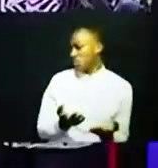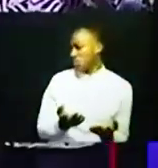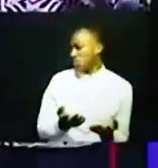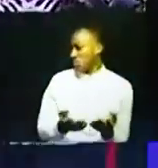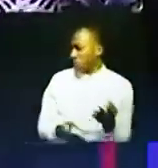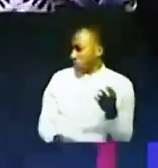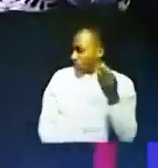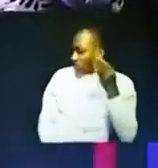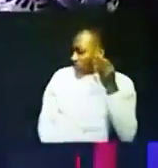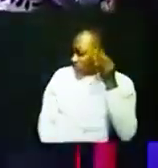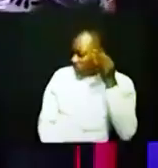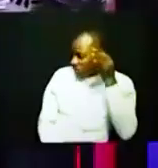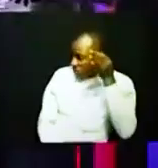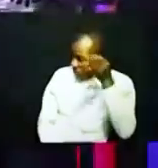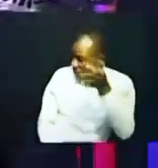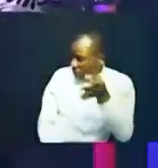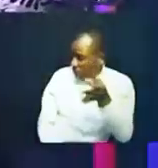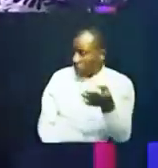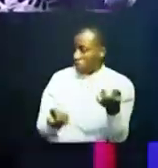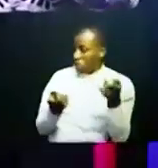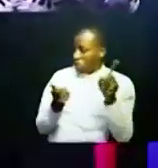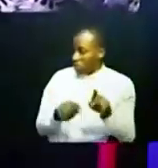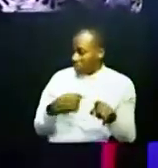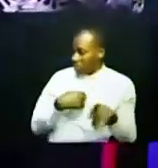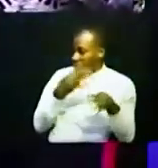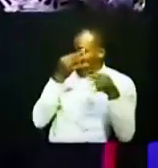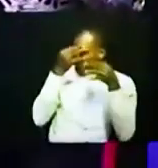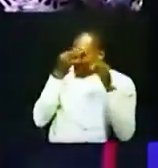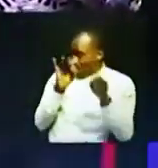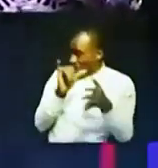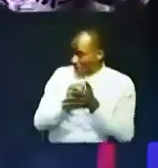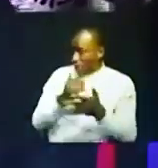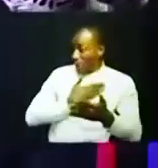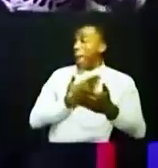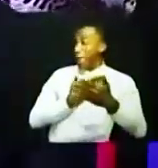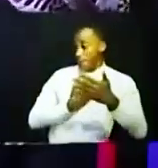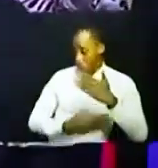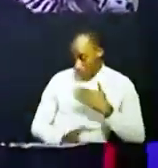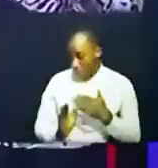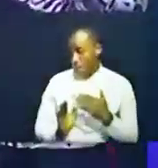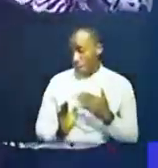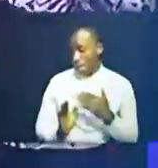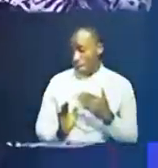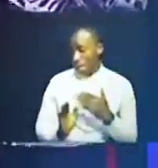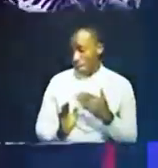Someday, that's it. When and if I choose to have a child,